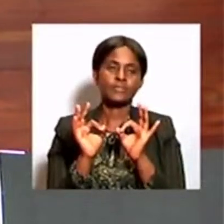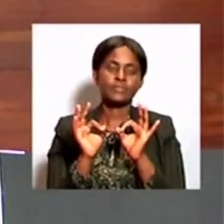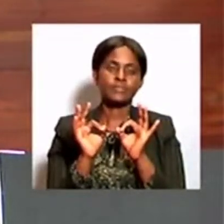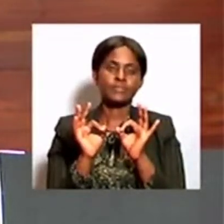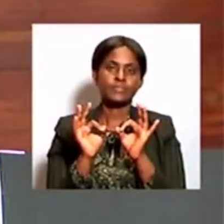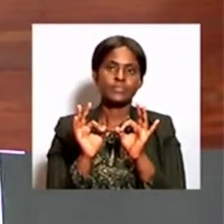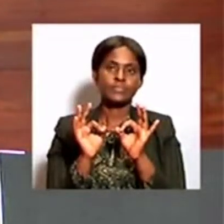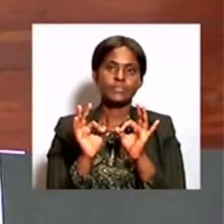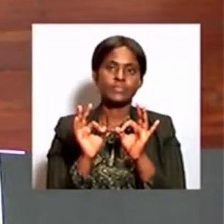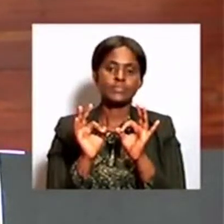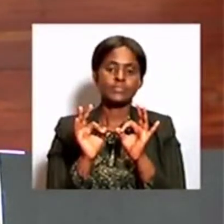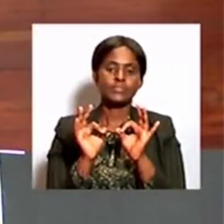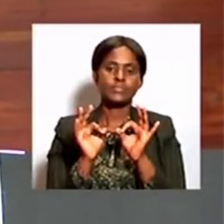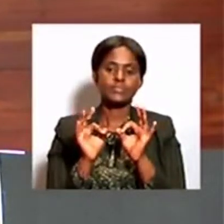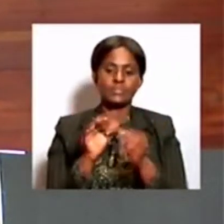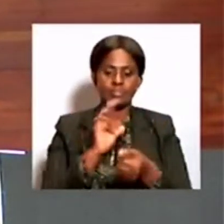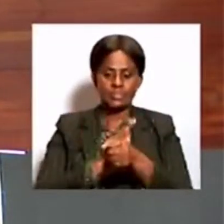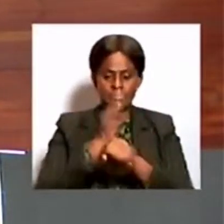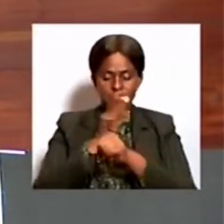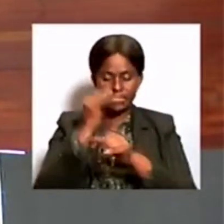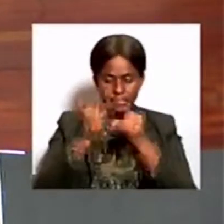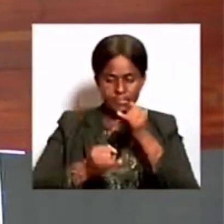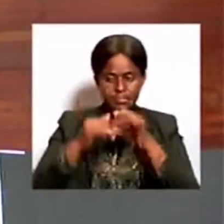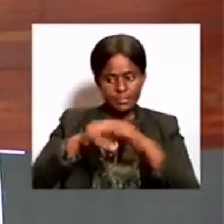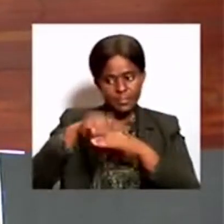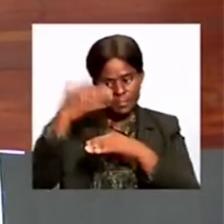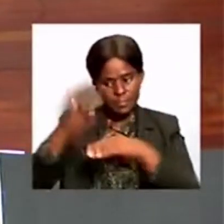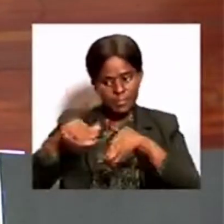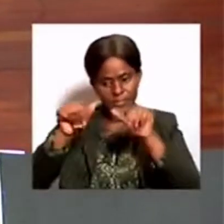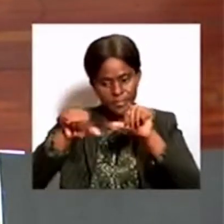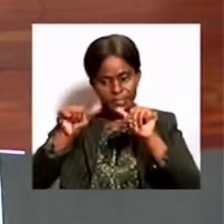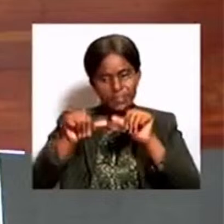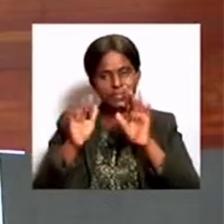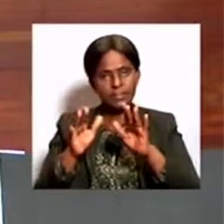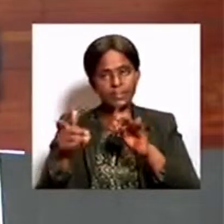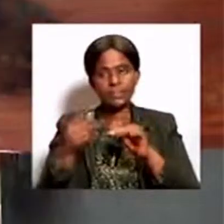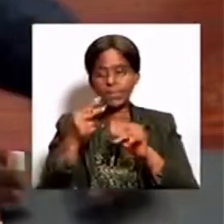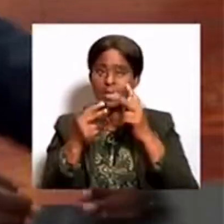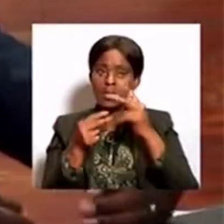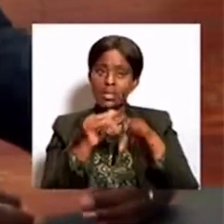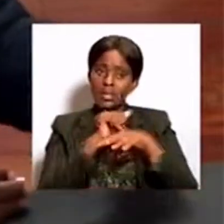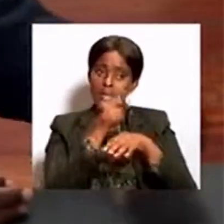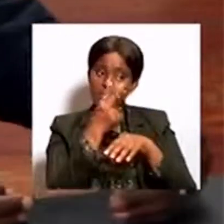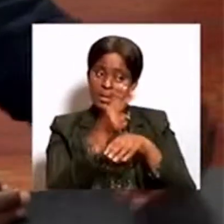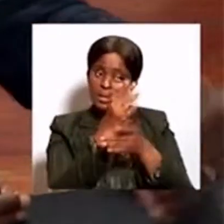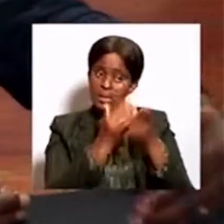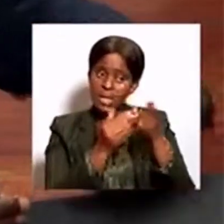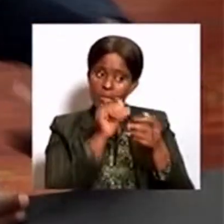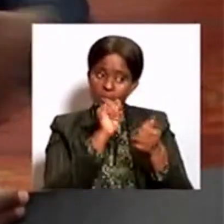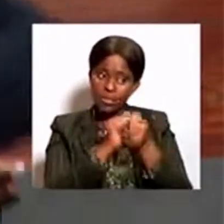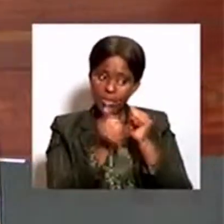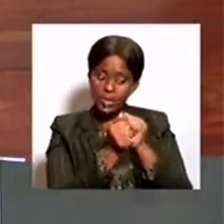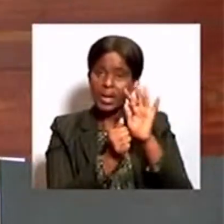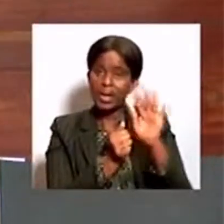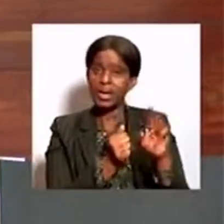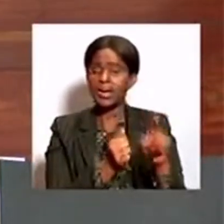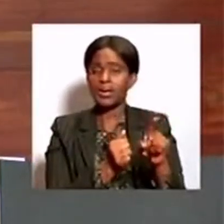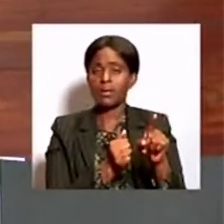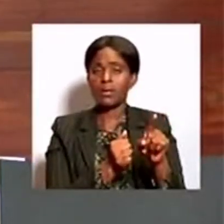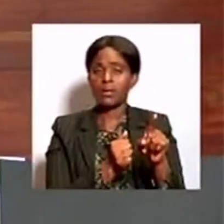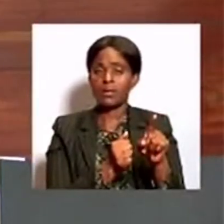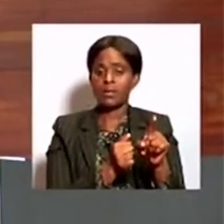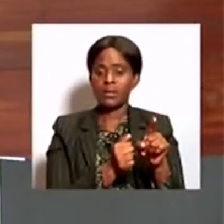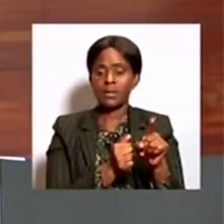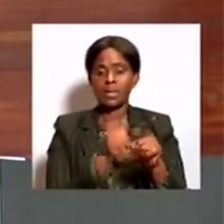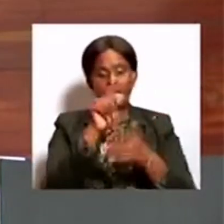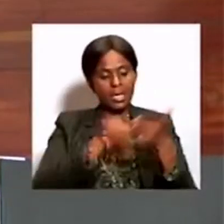Then you met with the external auditors. You've seen some of the queries. They've been